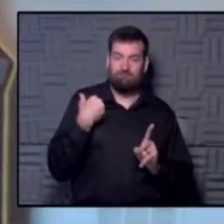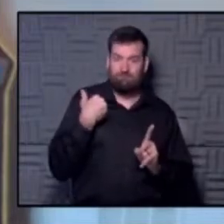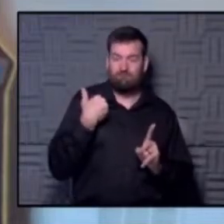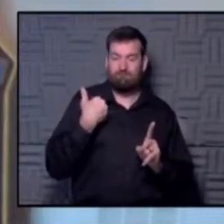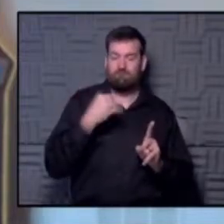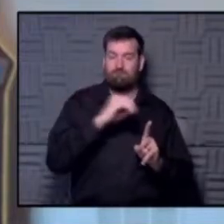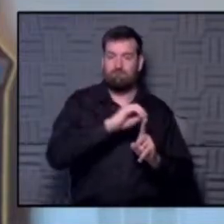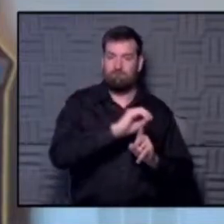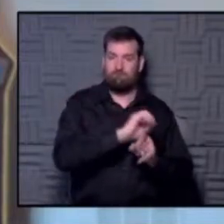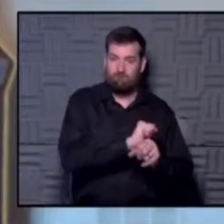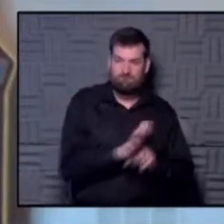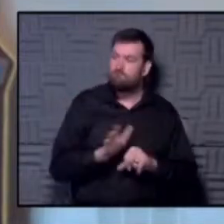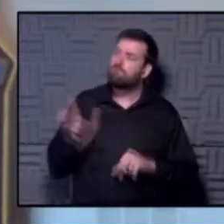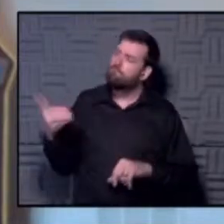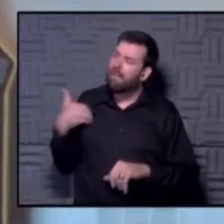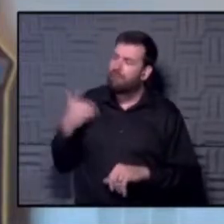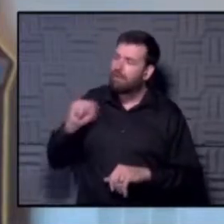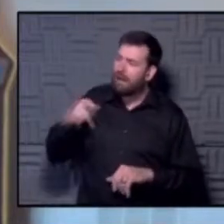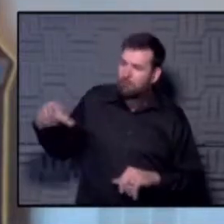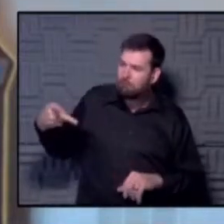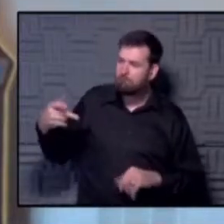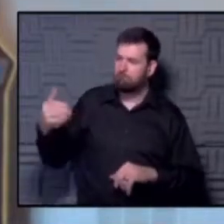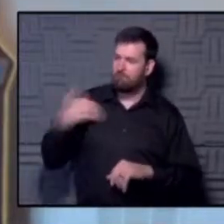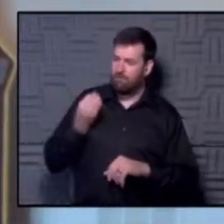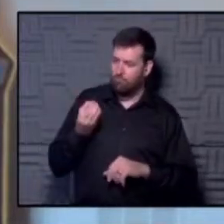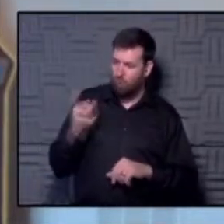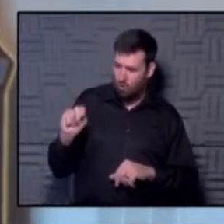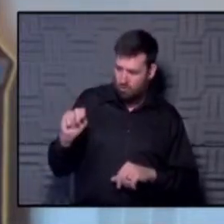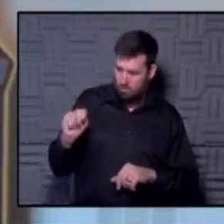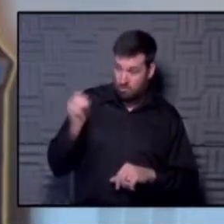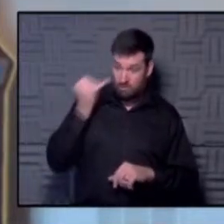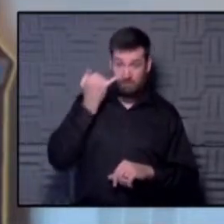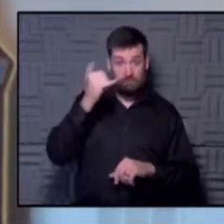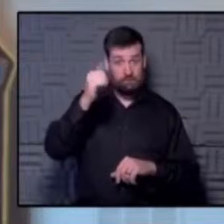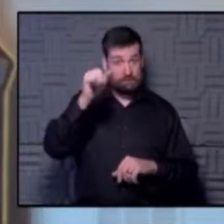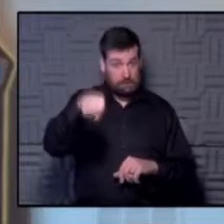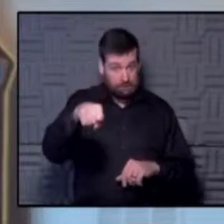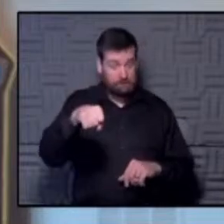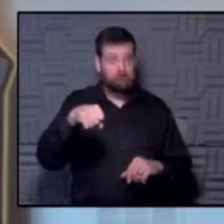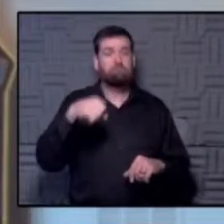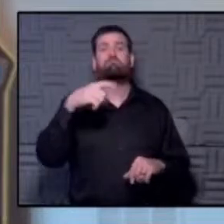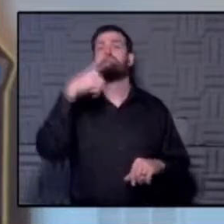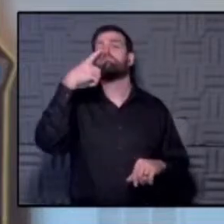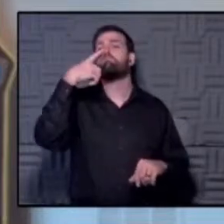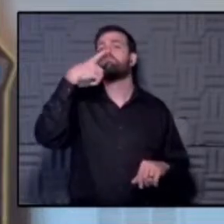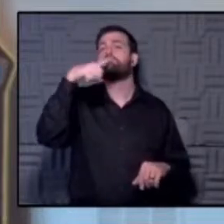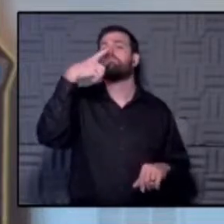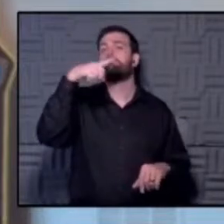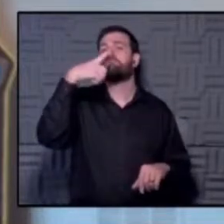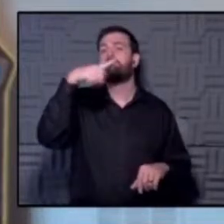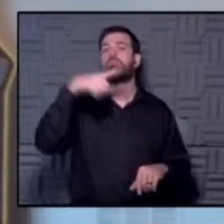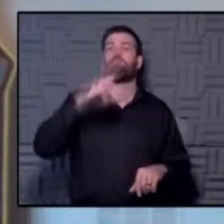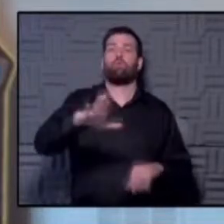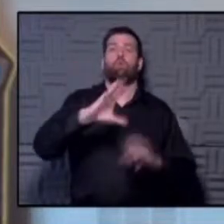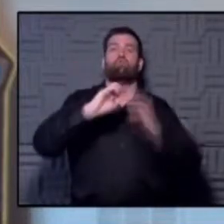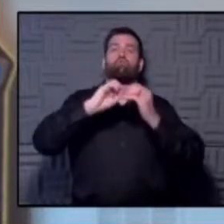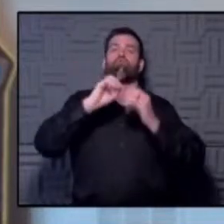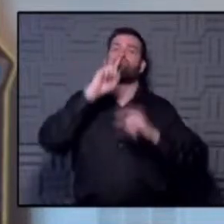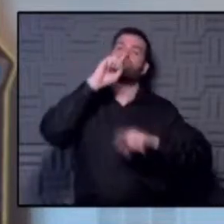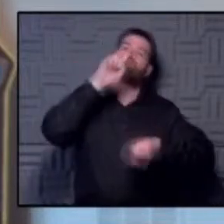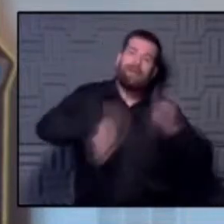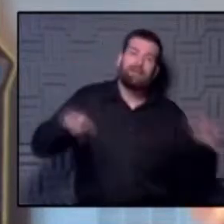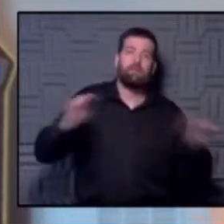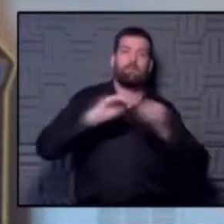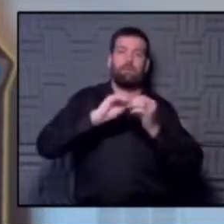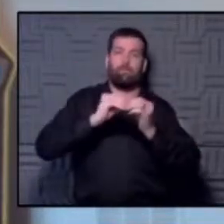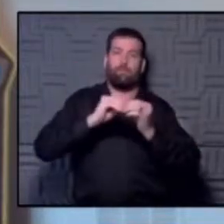user, do you have this app installed or do you have this enabled? If so, would you upload your random numbers, the ones that